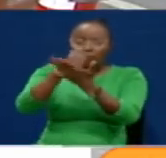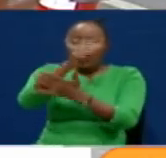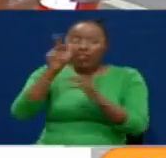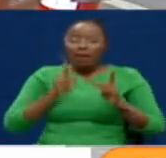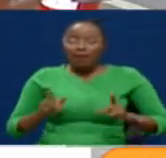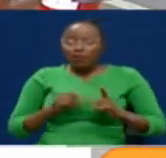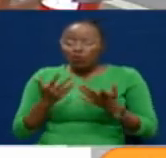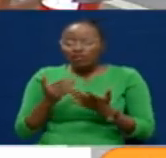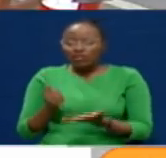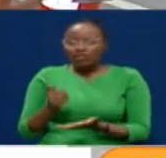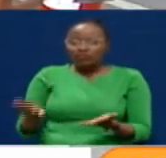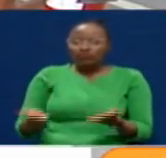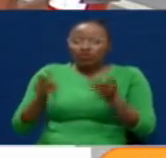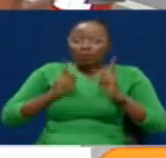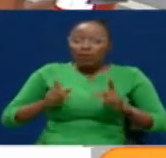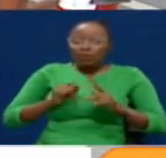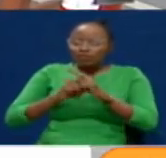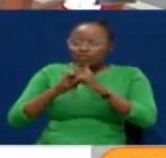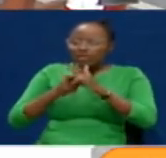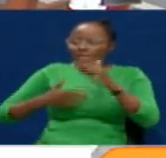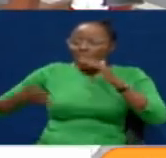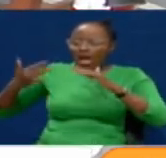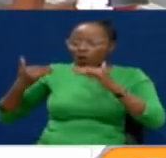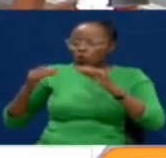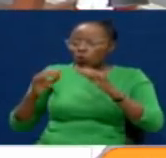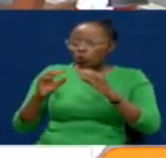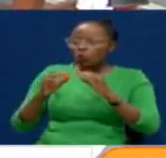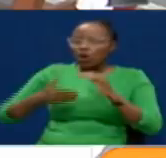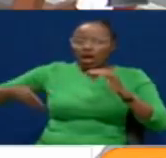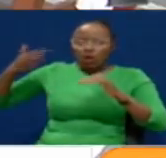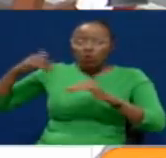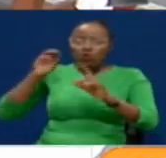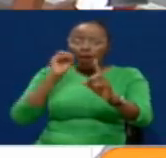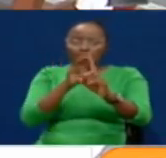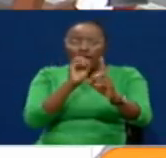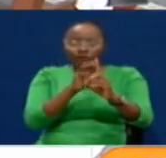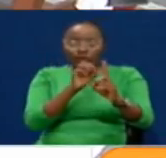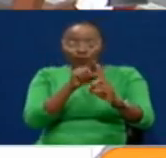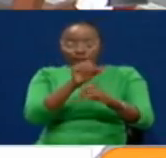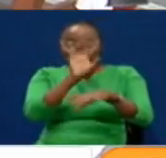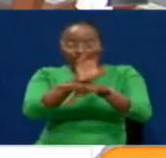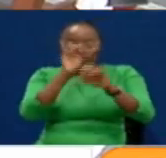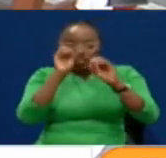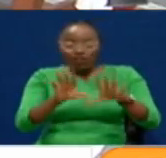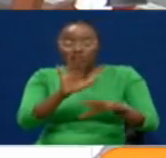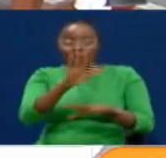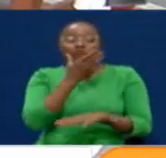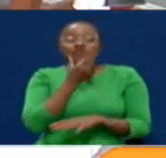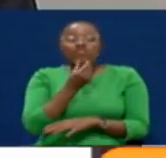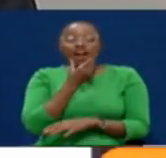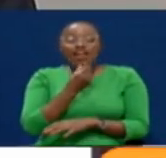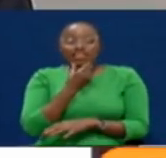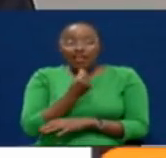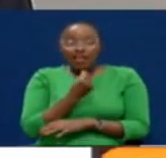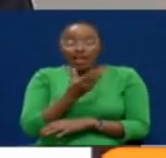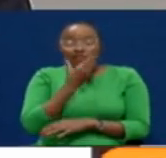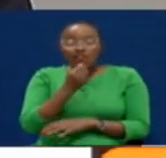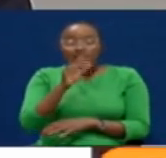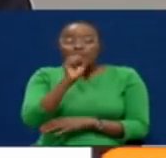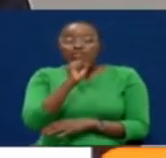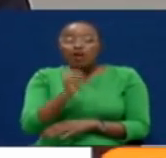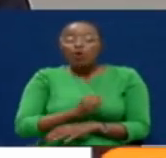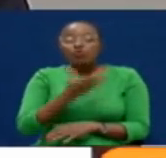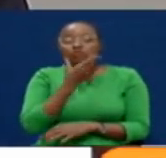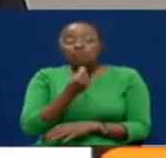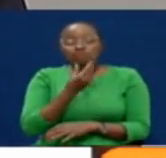or uplifting people, it didn't begin in Saeed. Actually, his mentor is not the church. It is his father. Yes. The father, the old man,